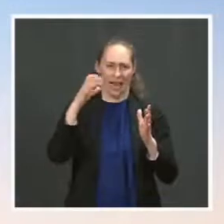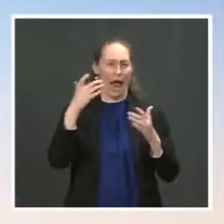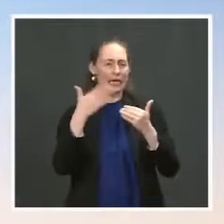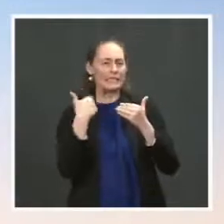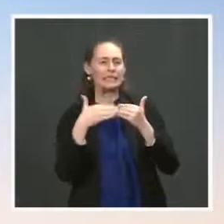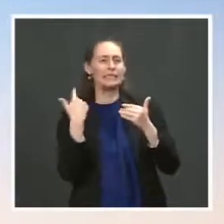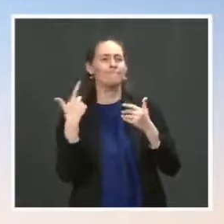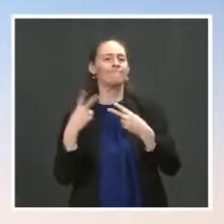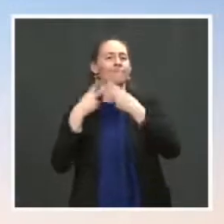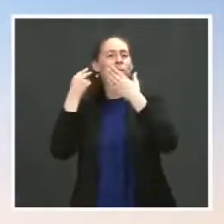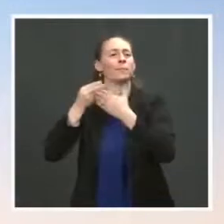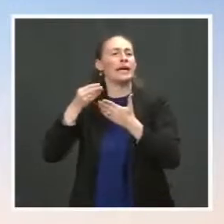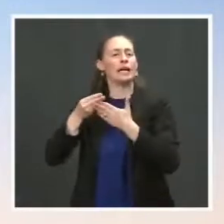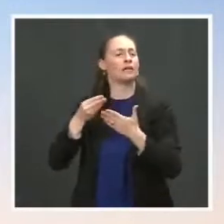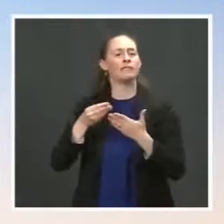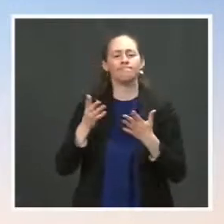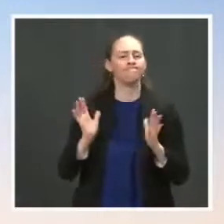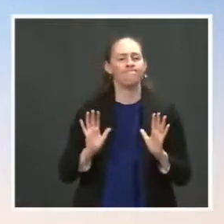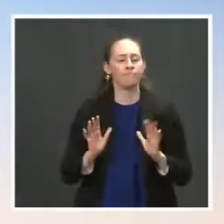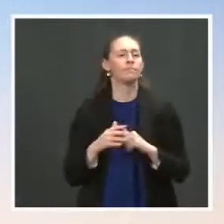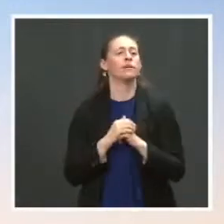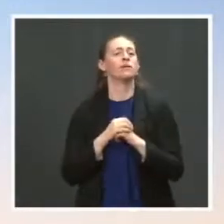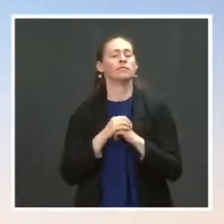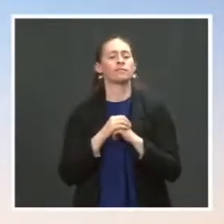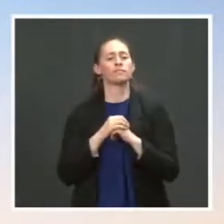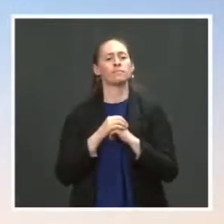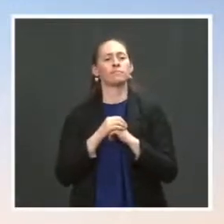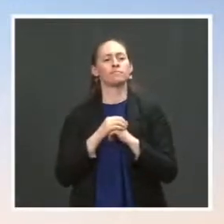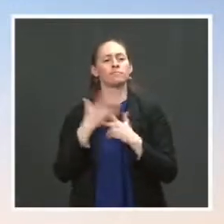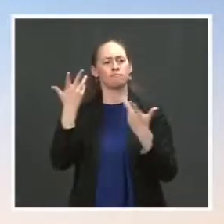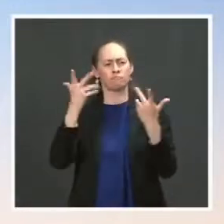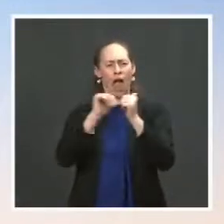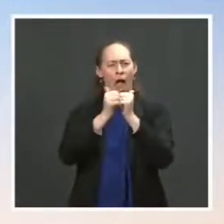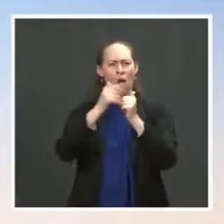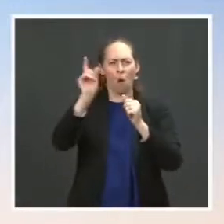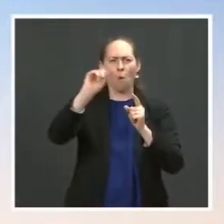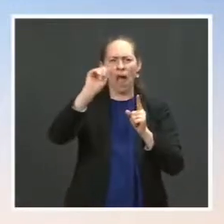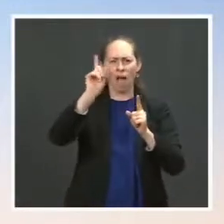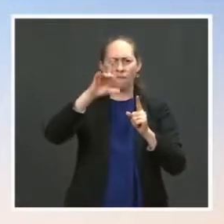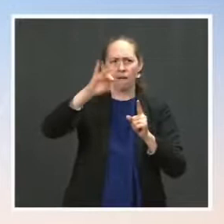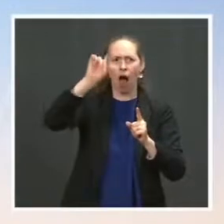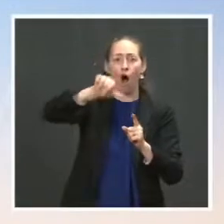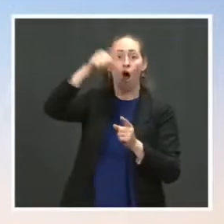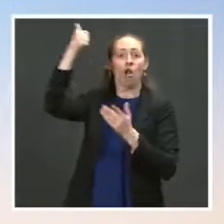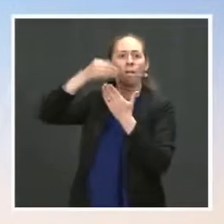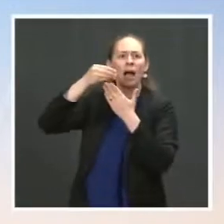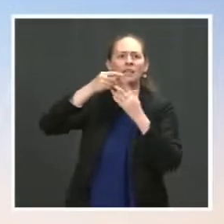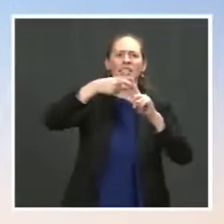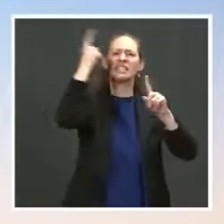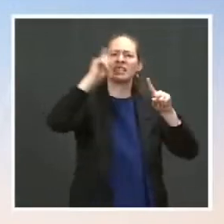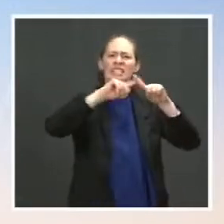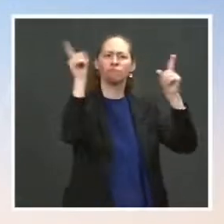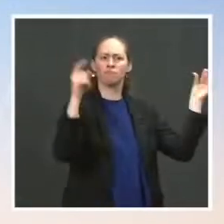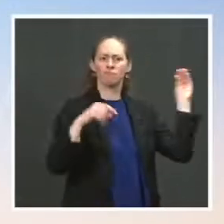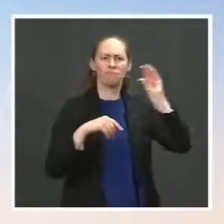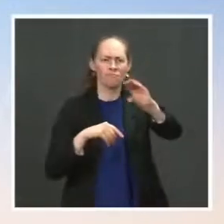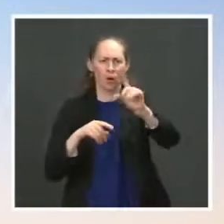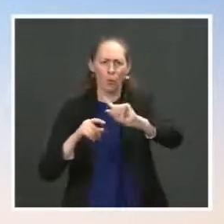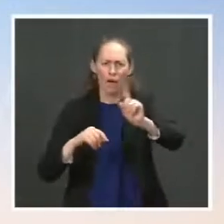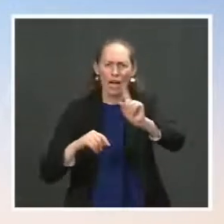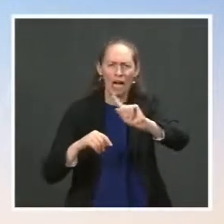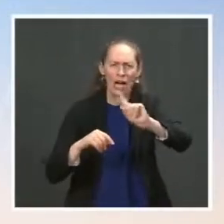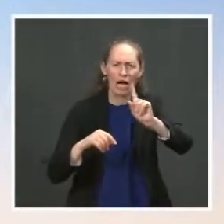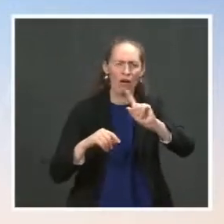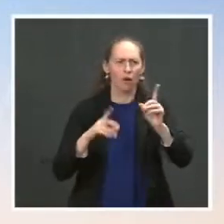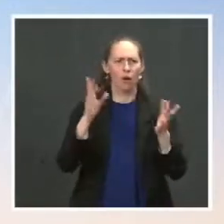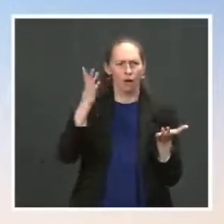another element that makes up for the gap between 25 and 28. Those are the kinds of things I want to take up with him and get have a good conversation on. Because I think,